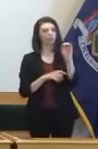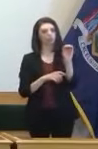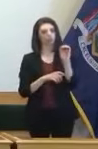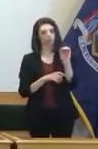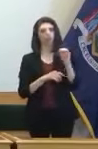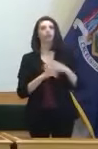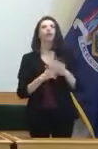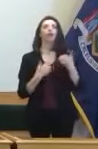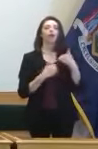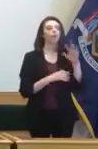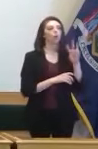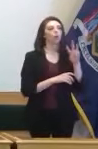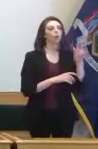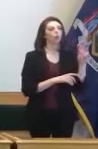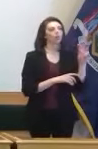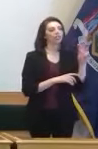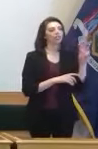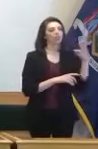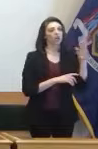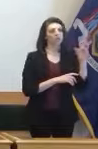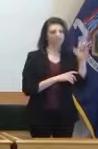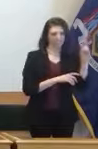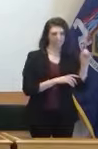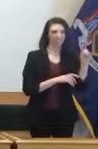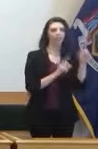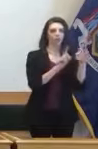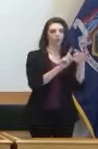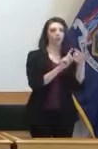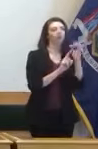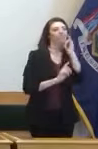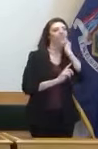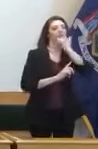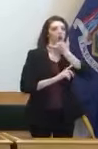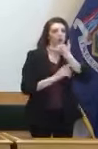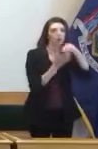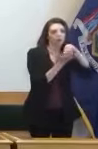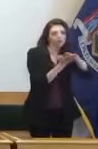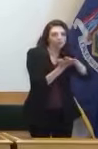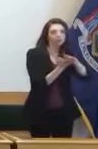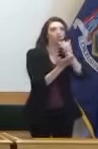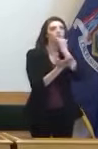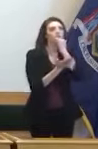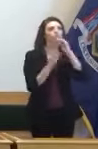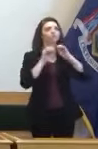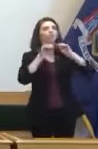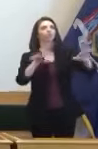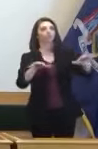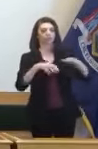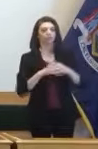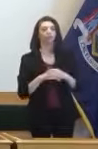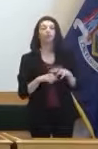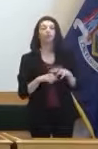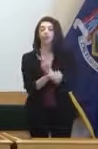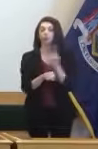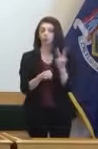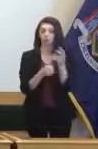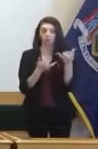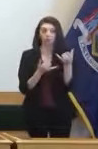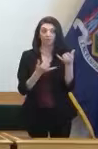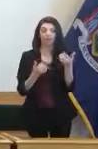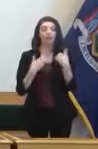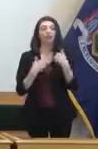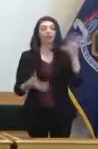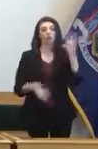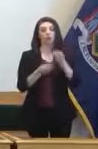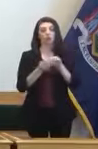and Westchester County were attributed to Oswego County in error. As of 2 p.m. today, there are